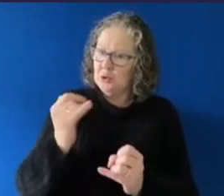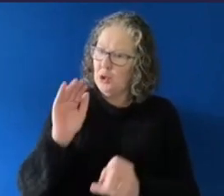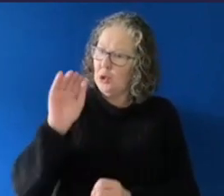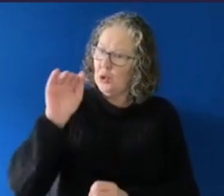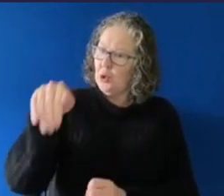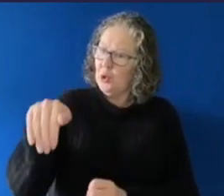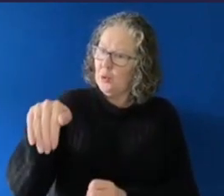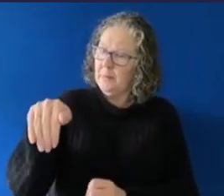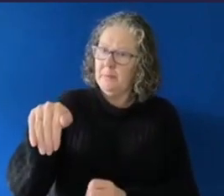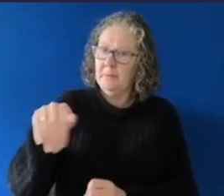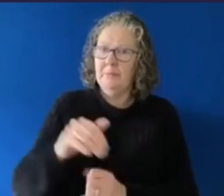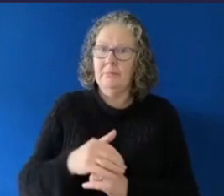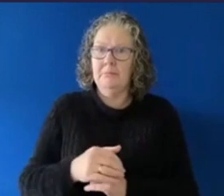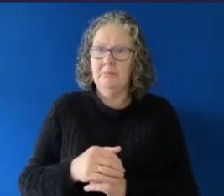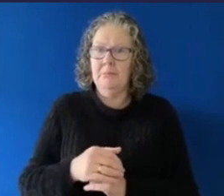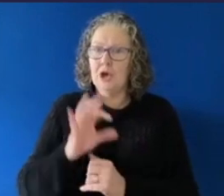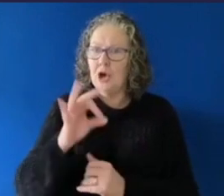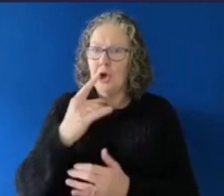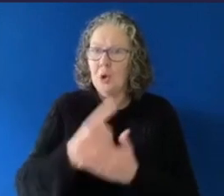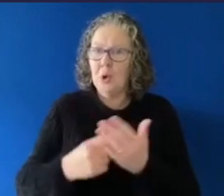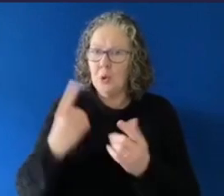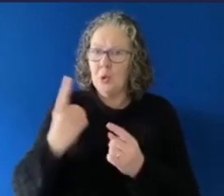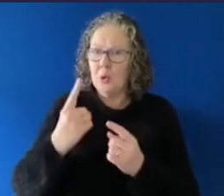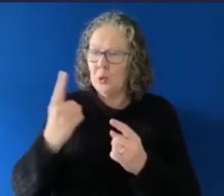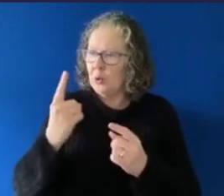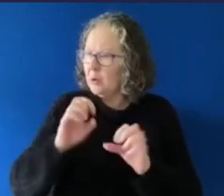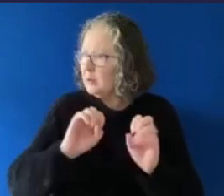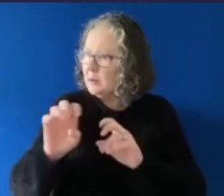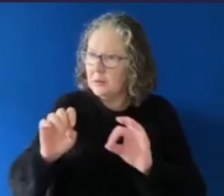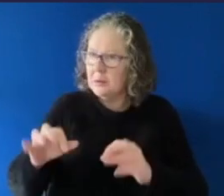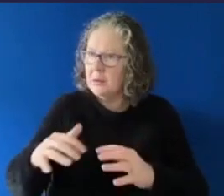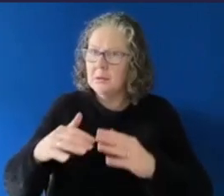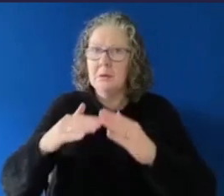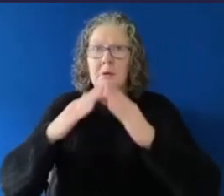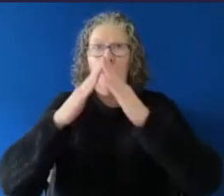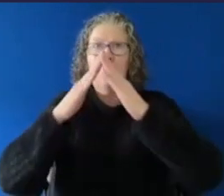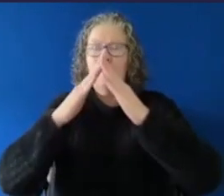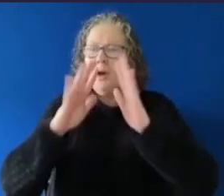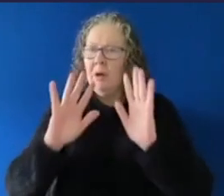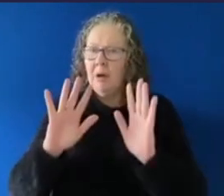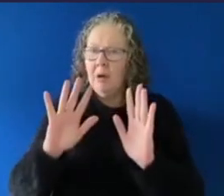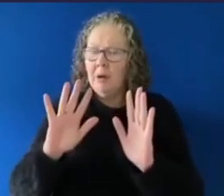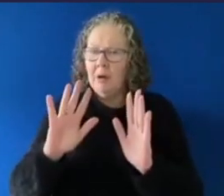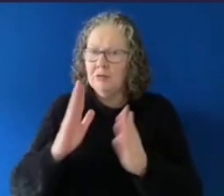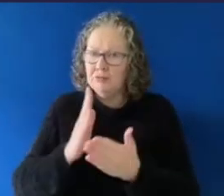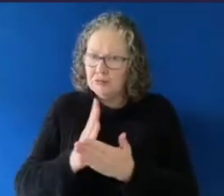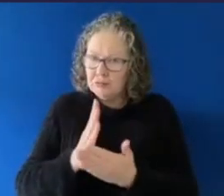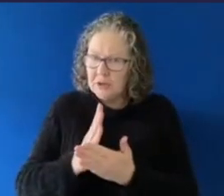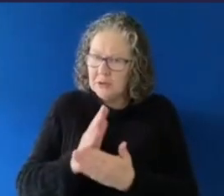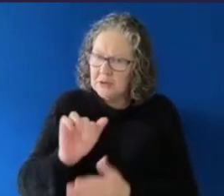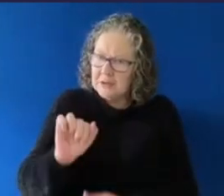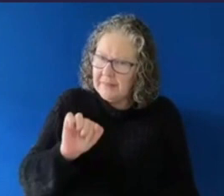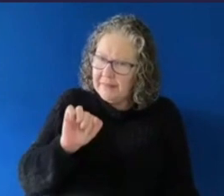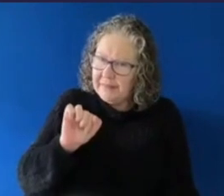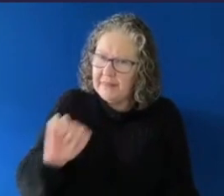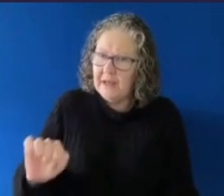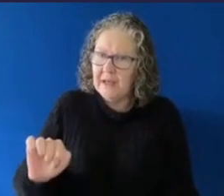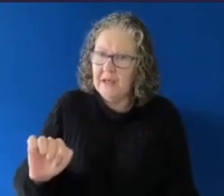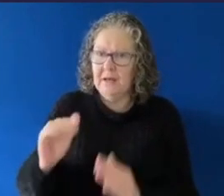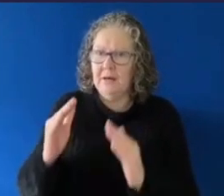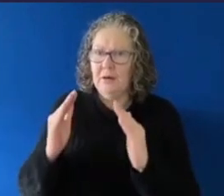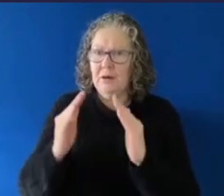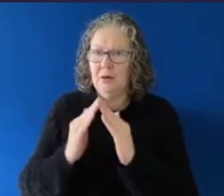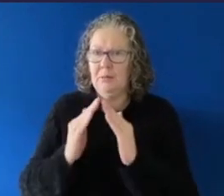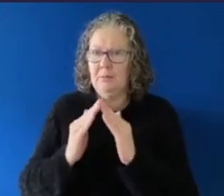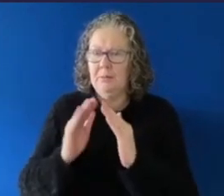than simply the making of the home, it's to really ensure that it's truly a home of a person's own. And it's an issue of the